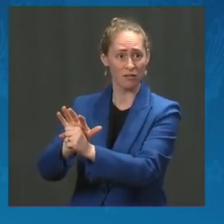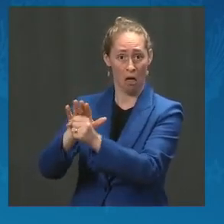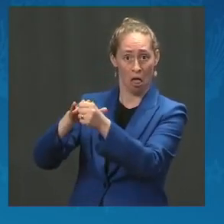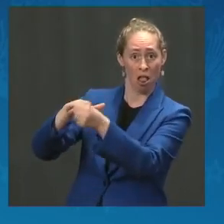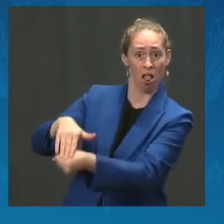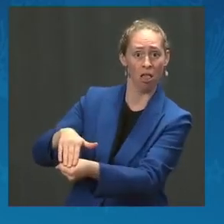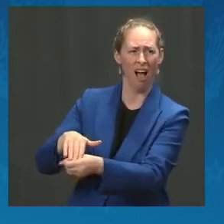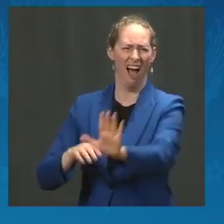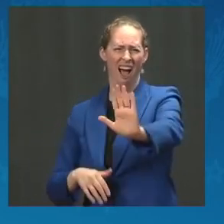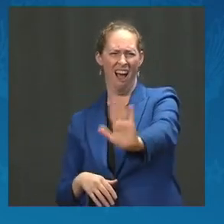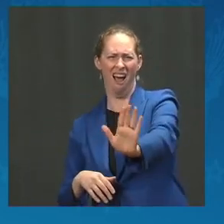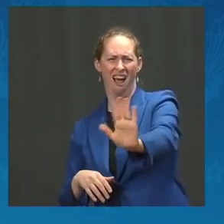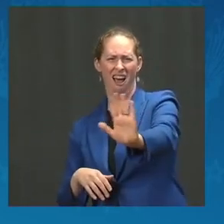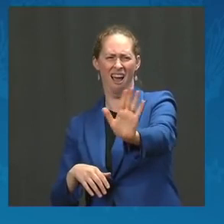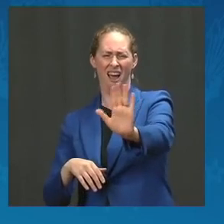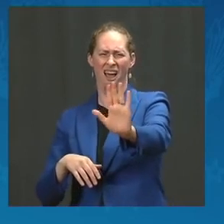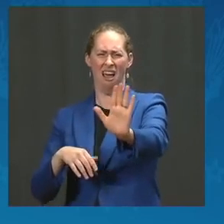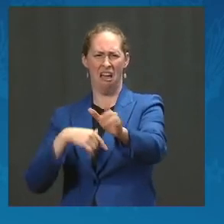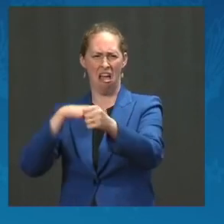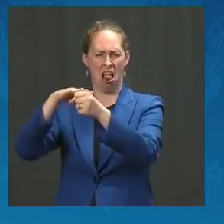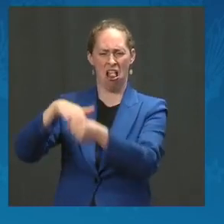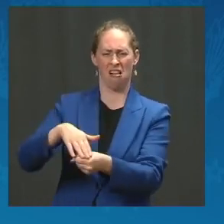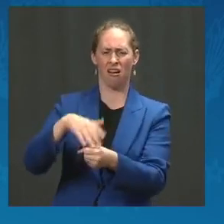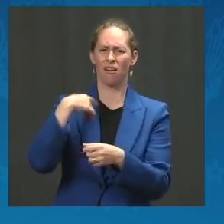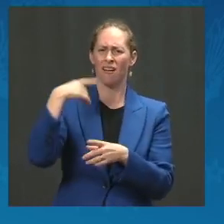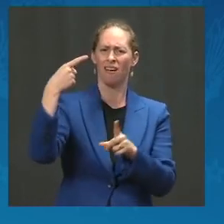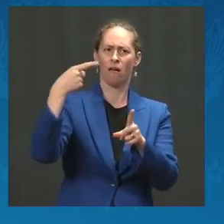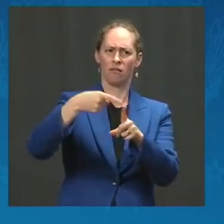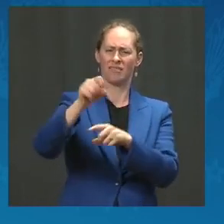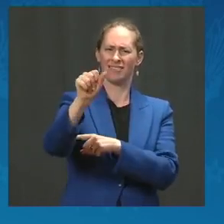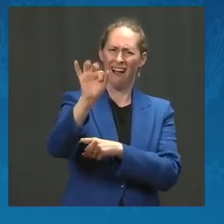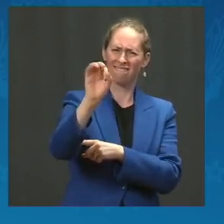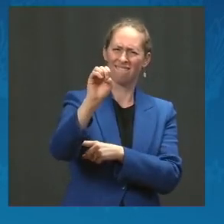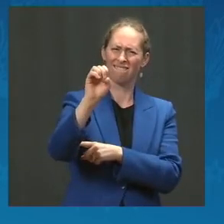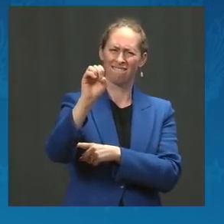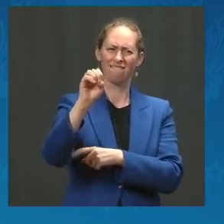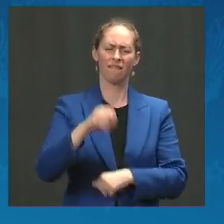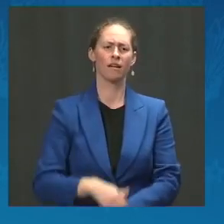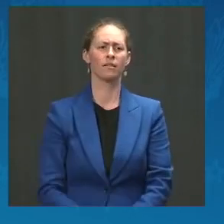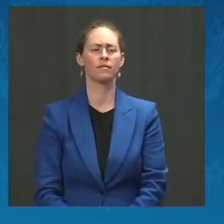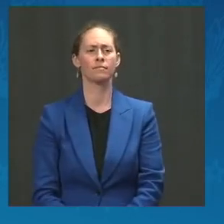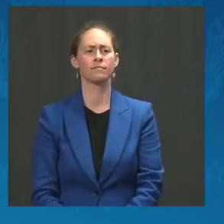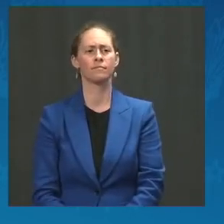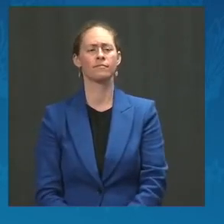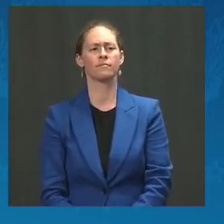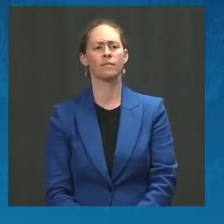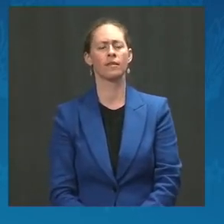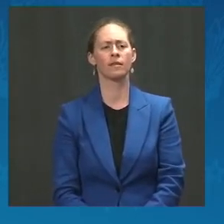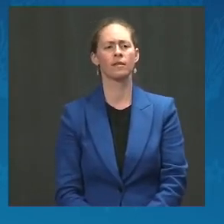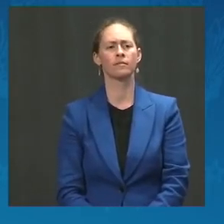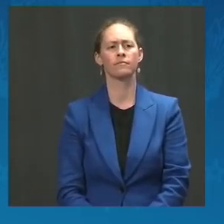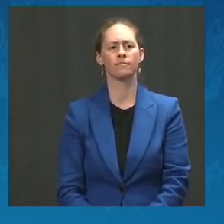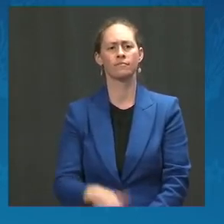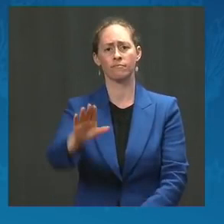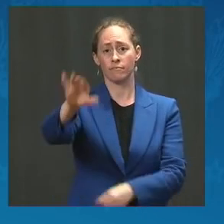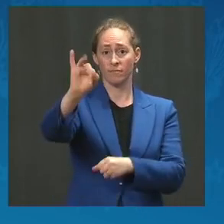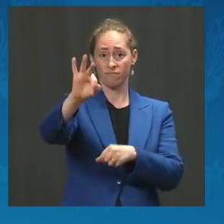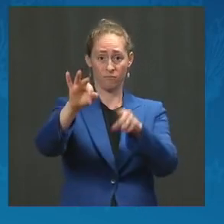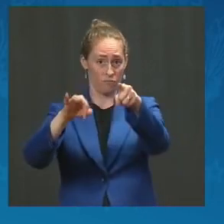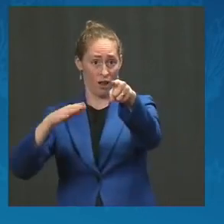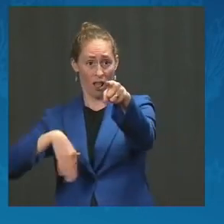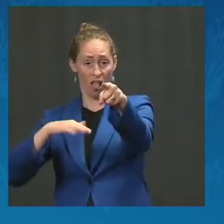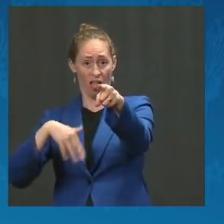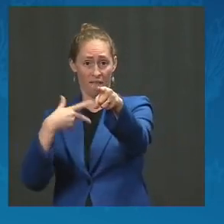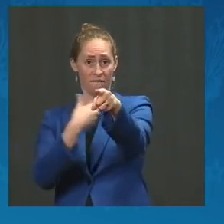sincerely. So, if in fact you're unvaccinated,